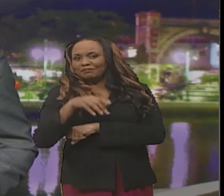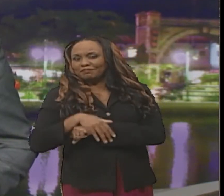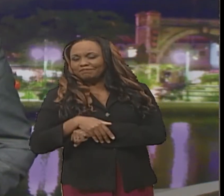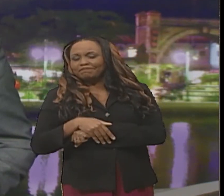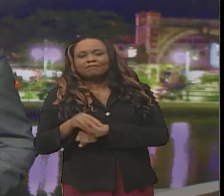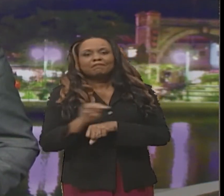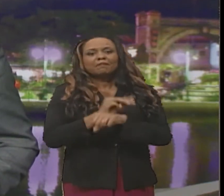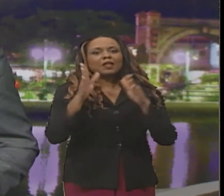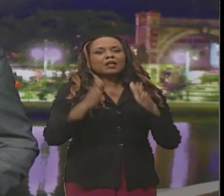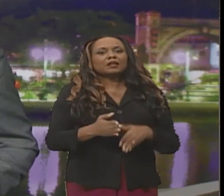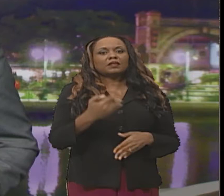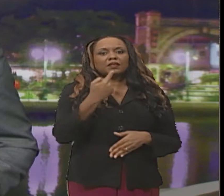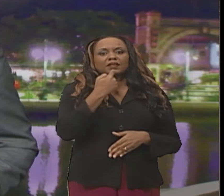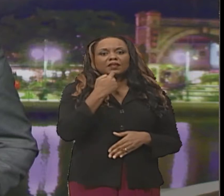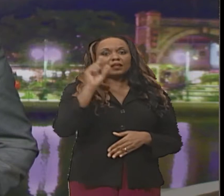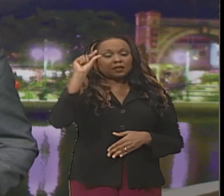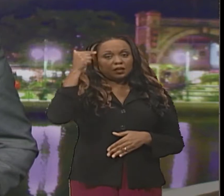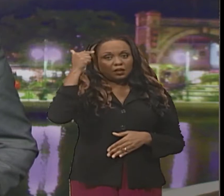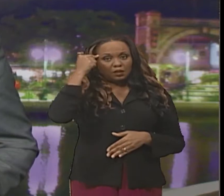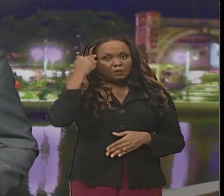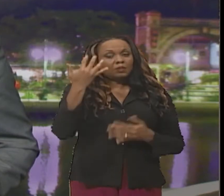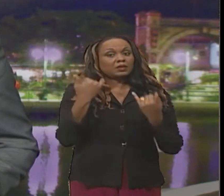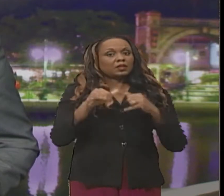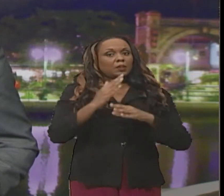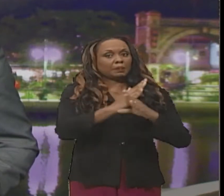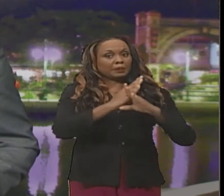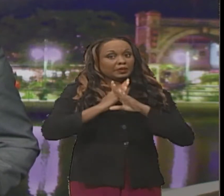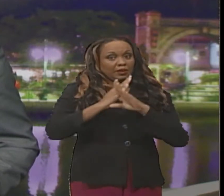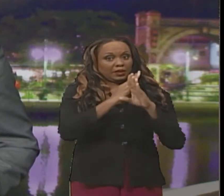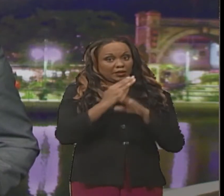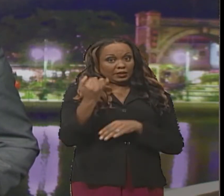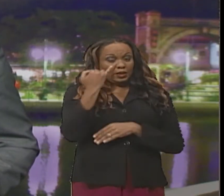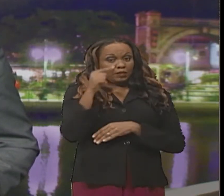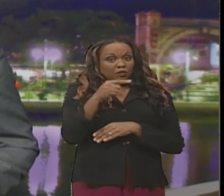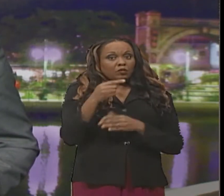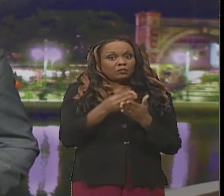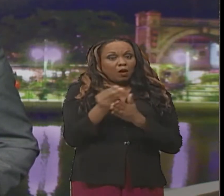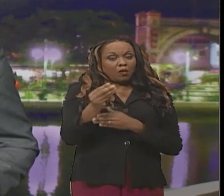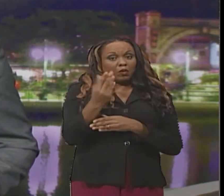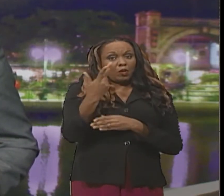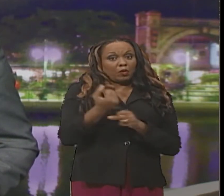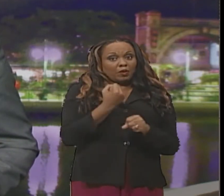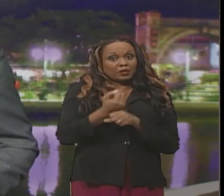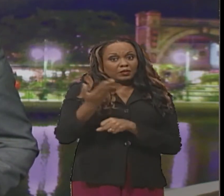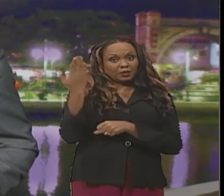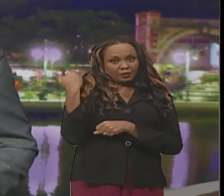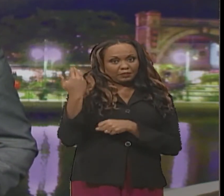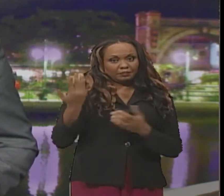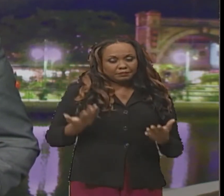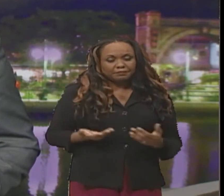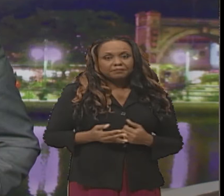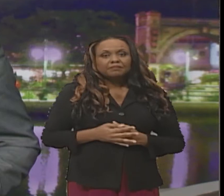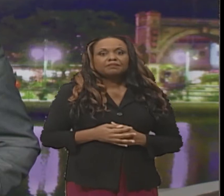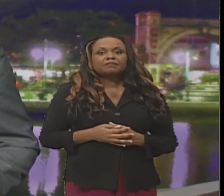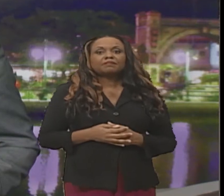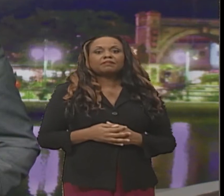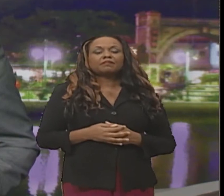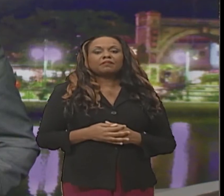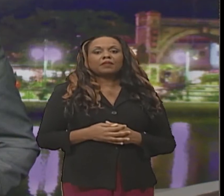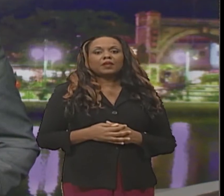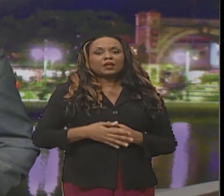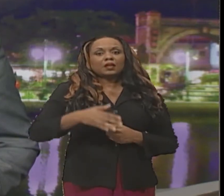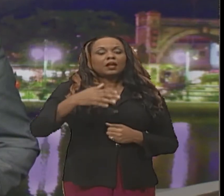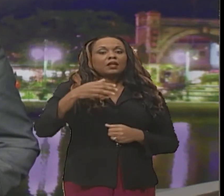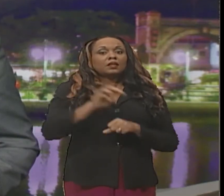point today, saying government would protect their interests as all responsible administrations are meant to do. Mr. Strawn